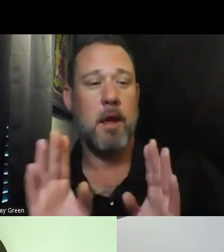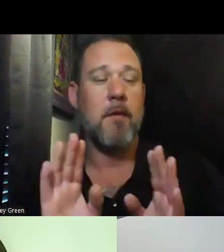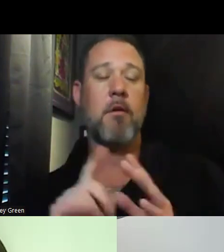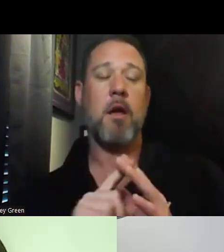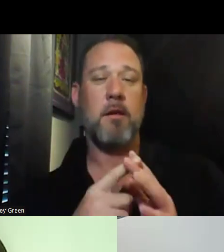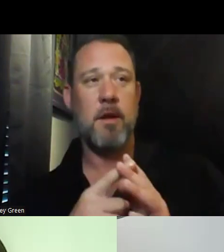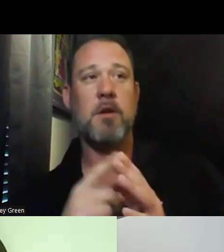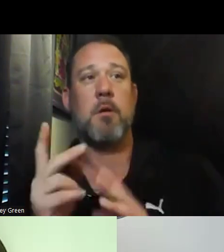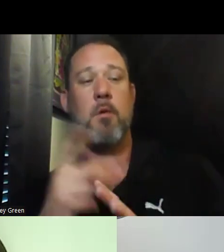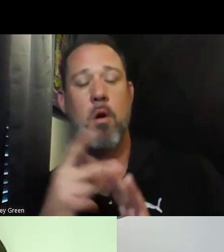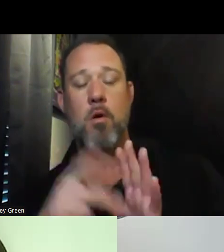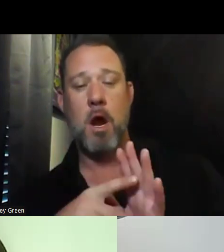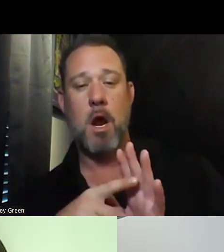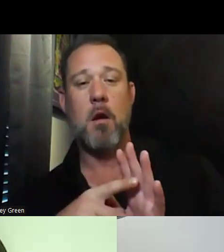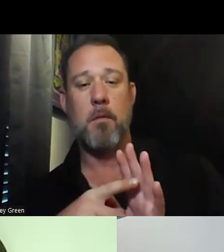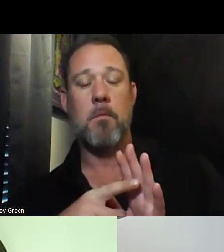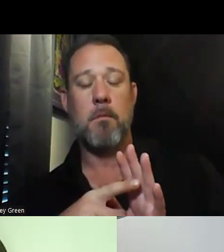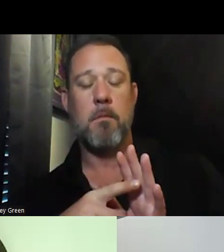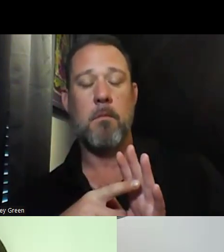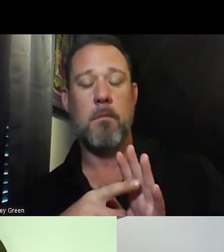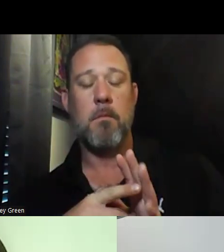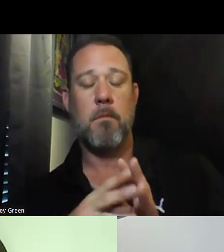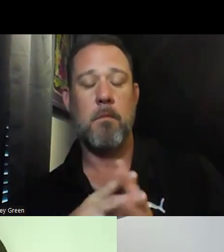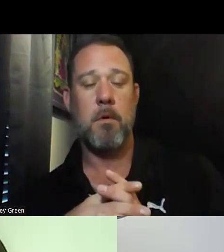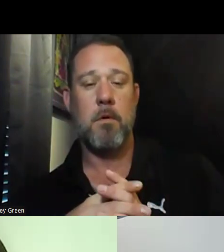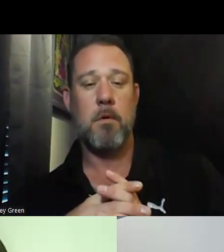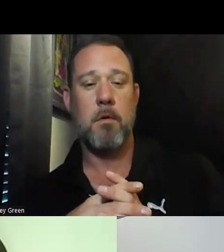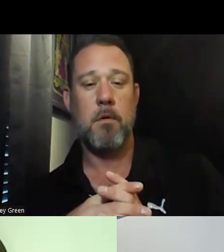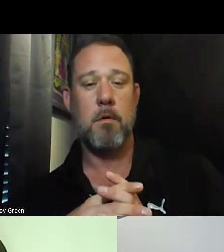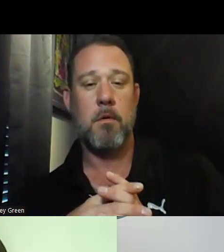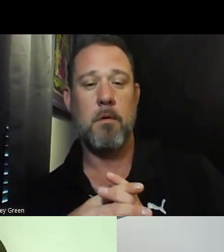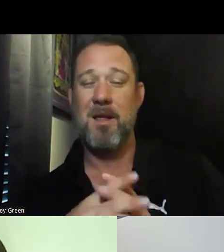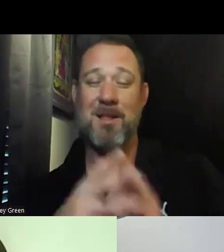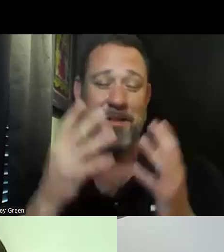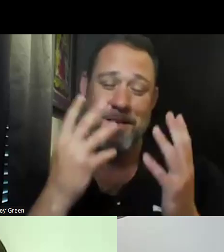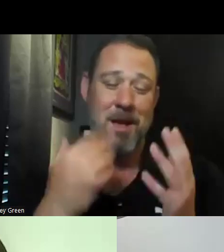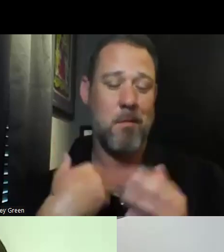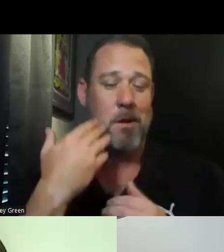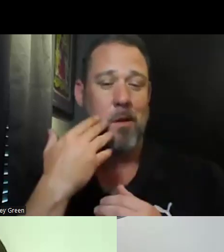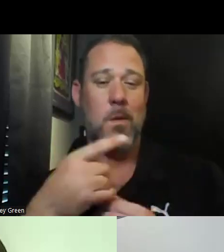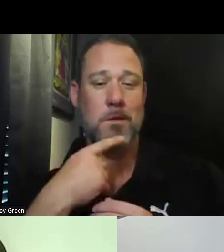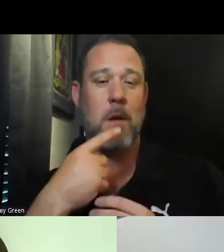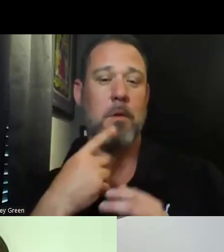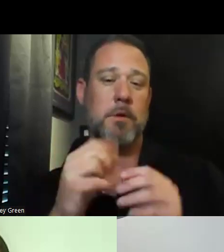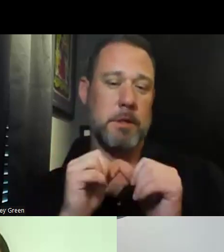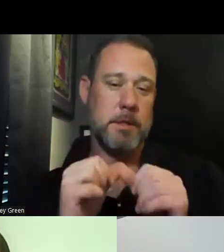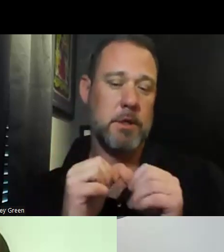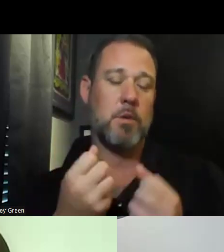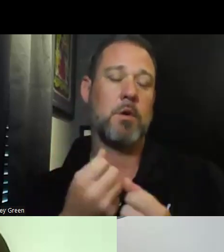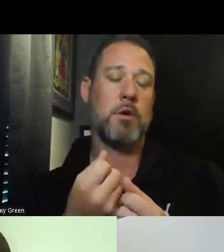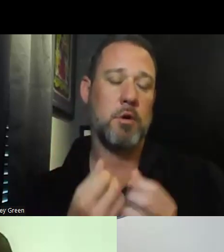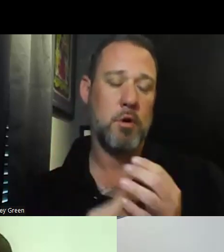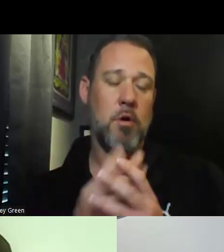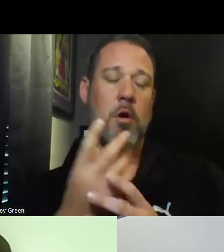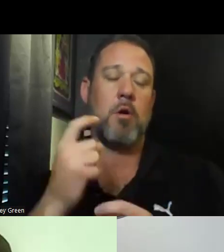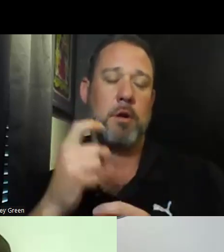activation kind of program within that. So it's sad because we all know this population is continuing to grow and their needs